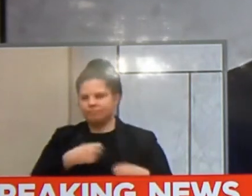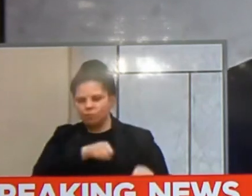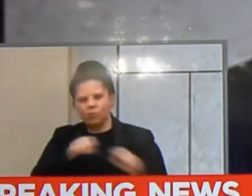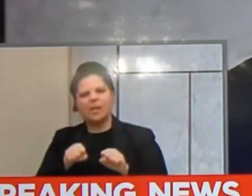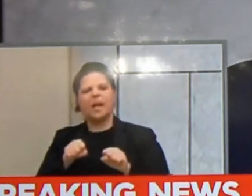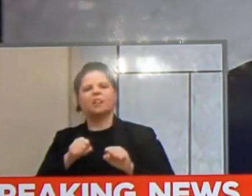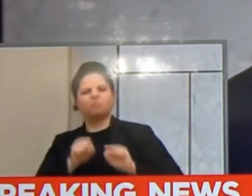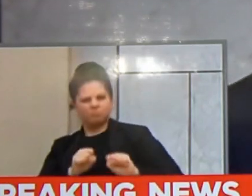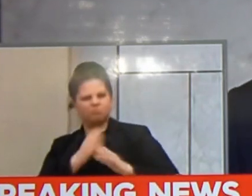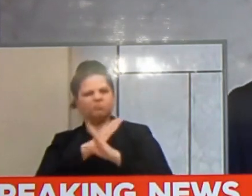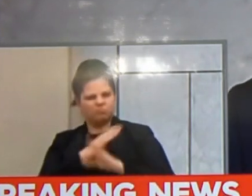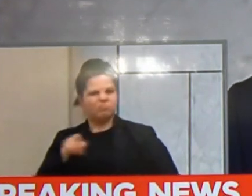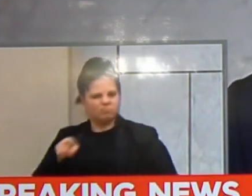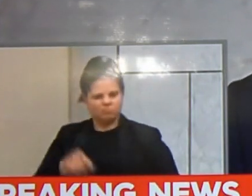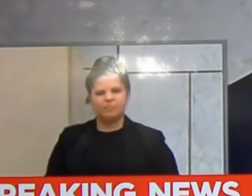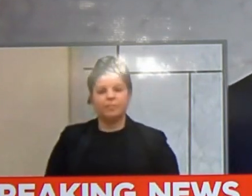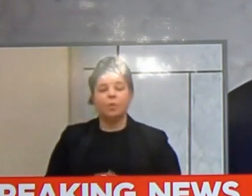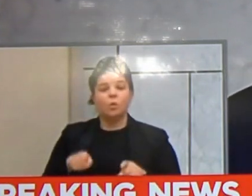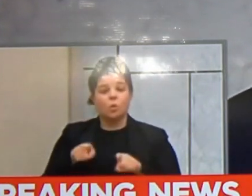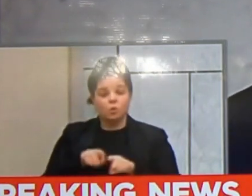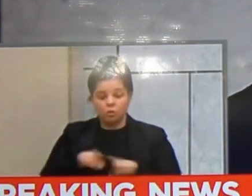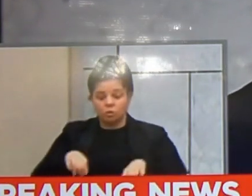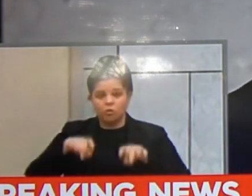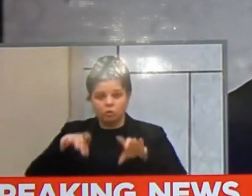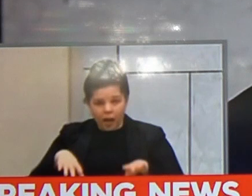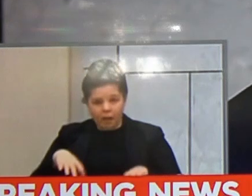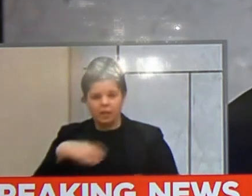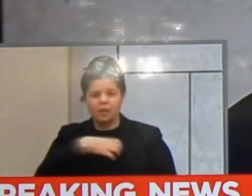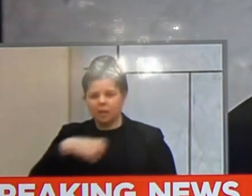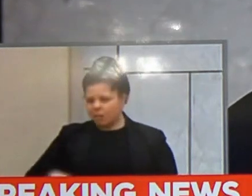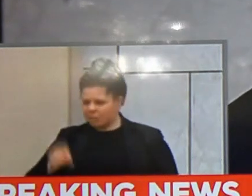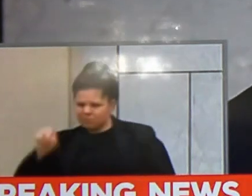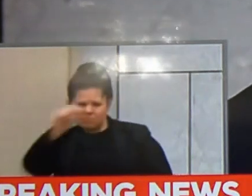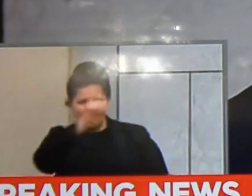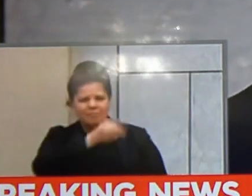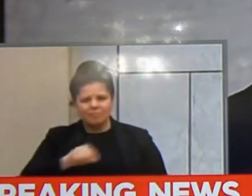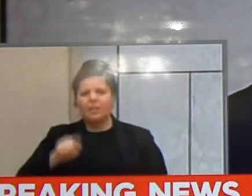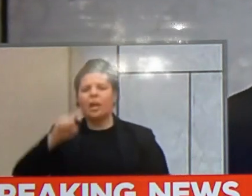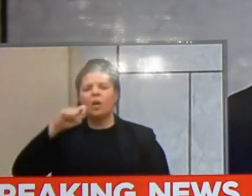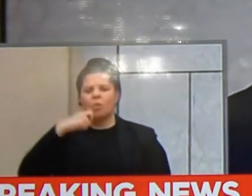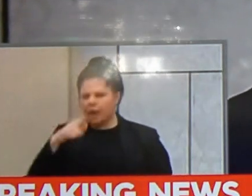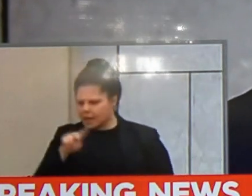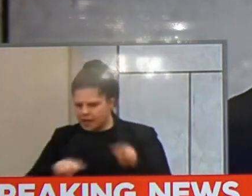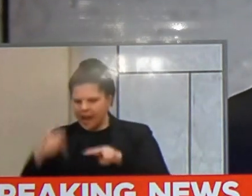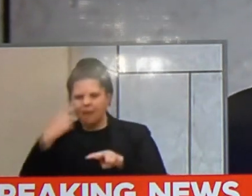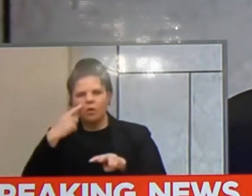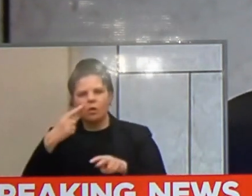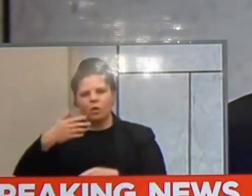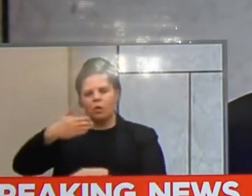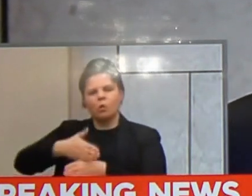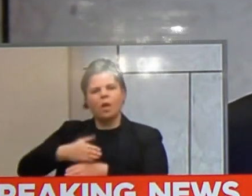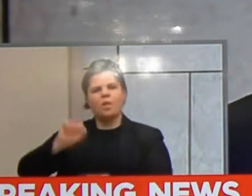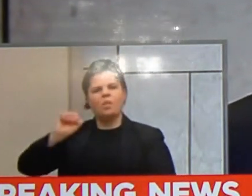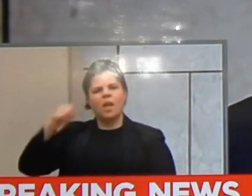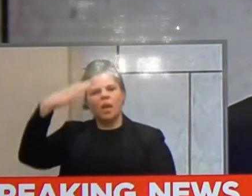states and territories and local governments, we will be working to ensure that the workers' accommodation that would be in those places is